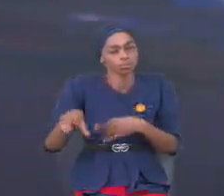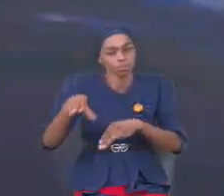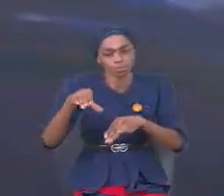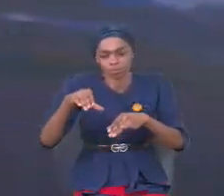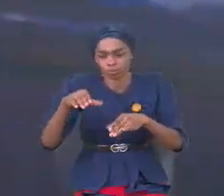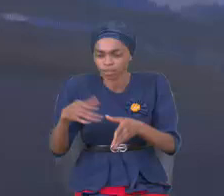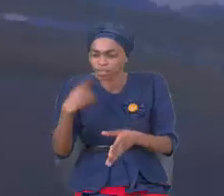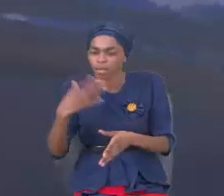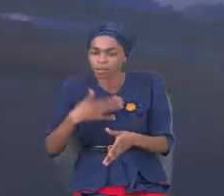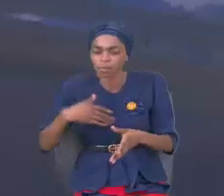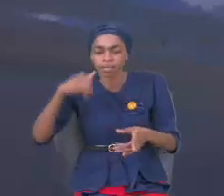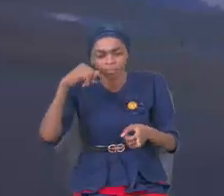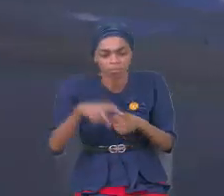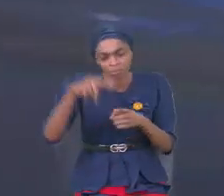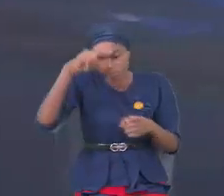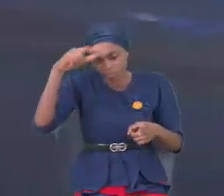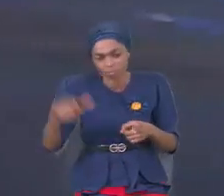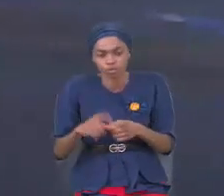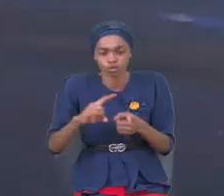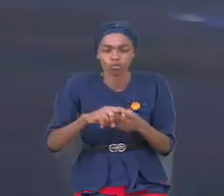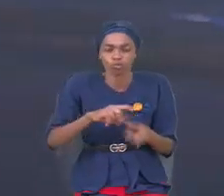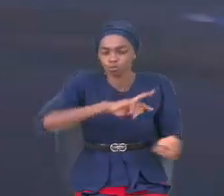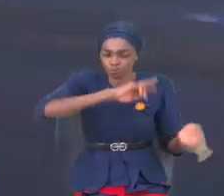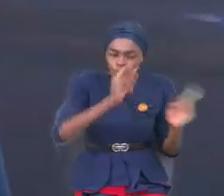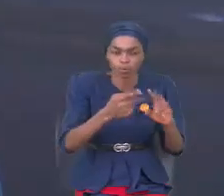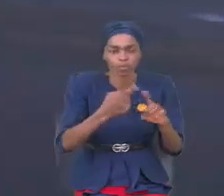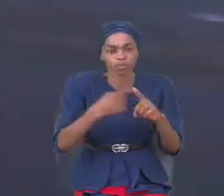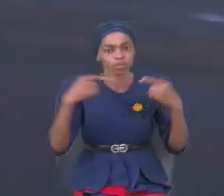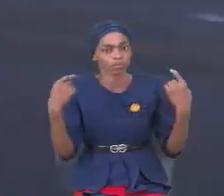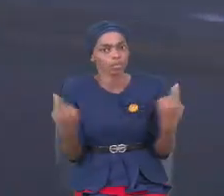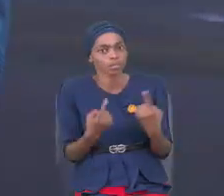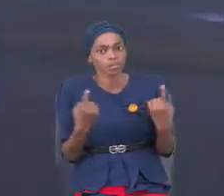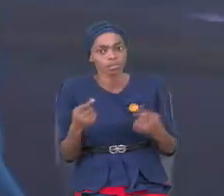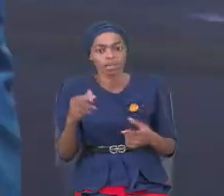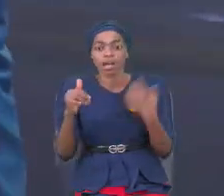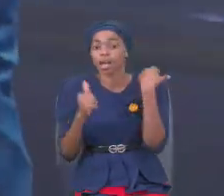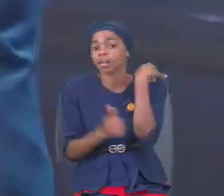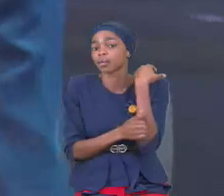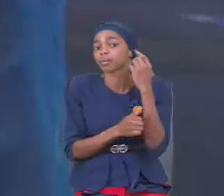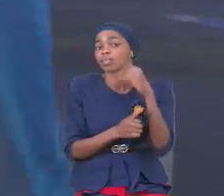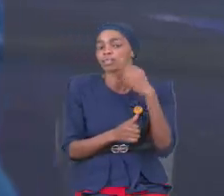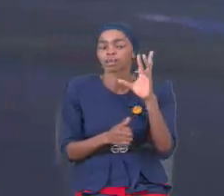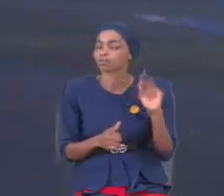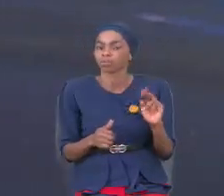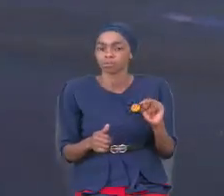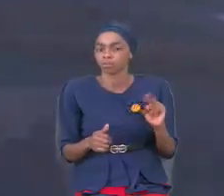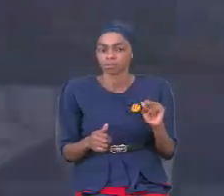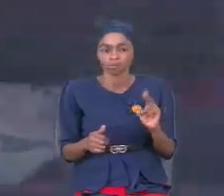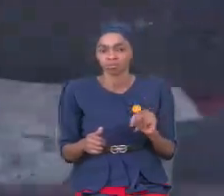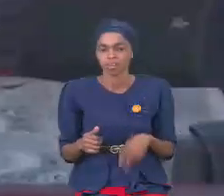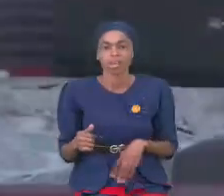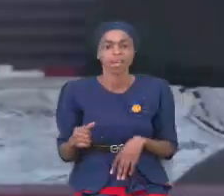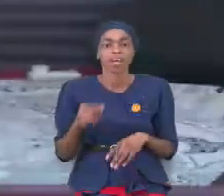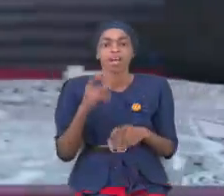don't listen to the word, neither will they repent, even if somebody came back from the grave. Jonah, don't go and tell